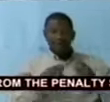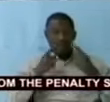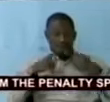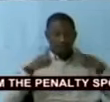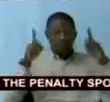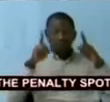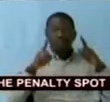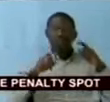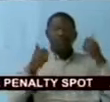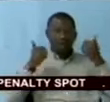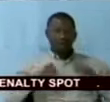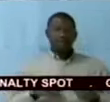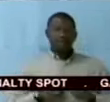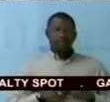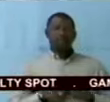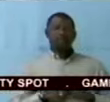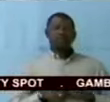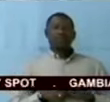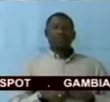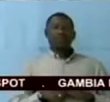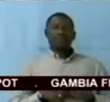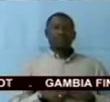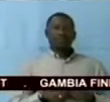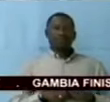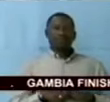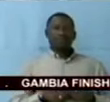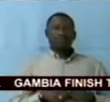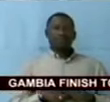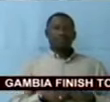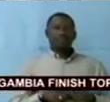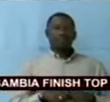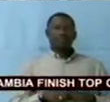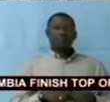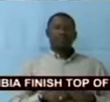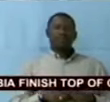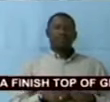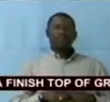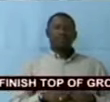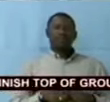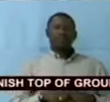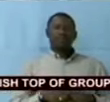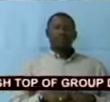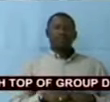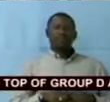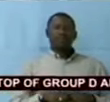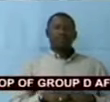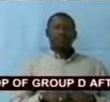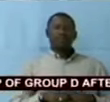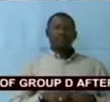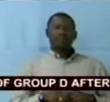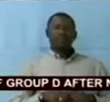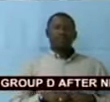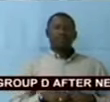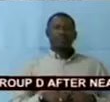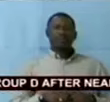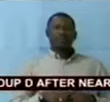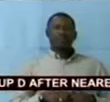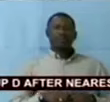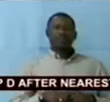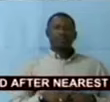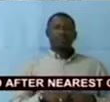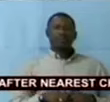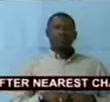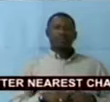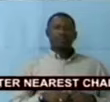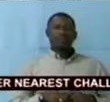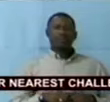When the Obviously, even the gallery who attend the